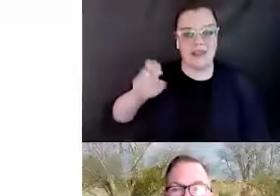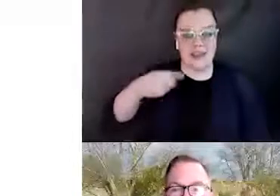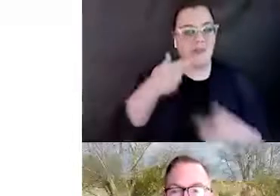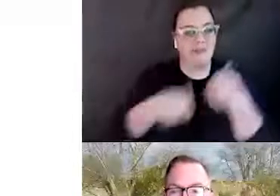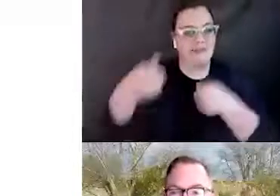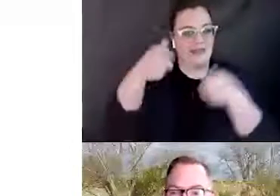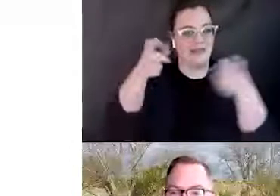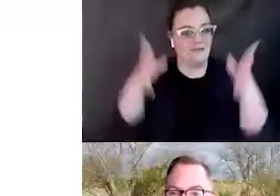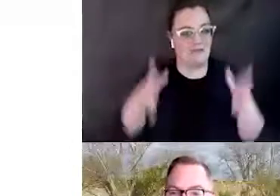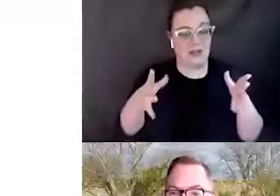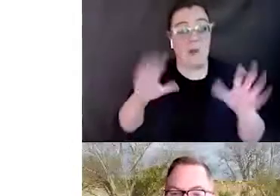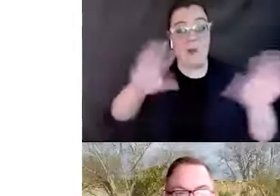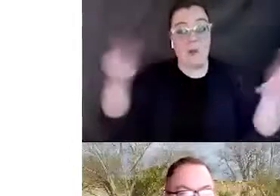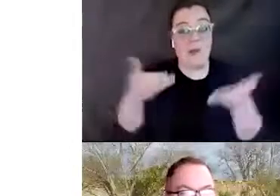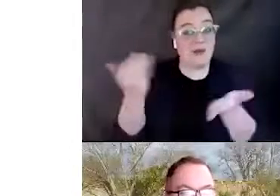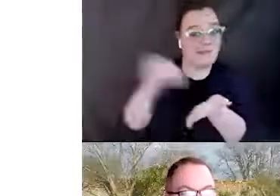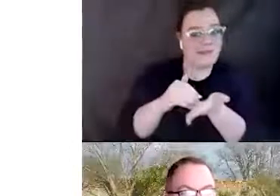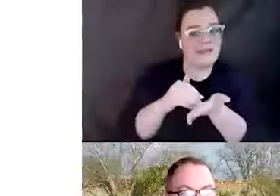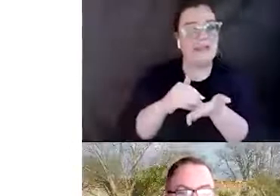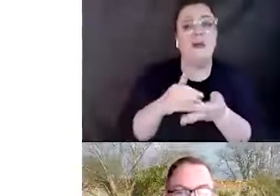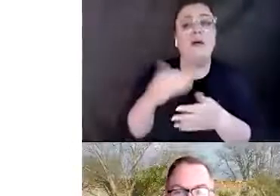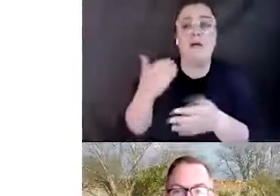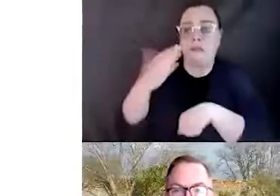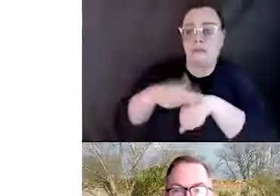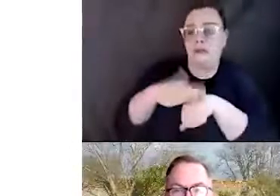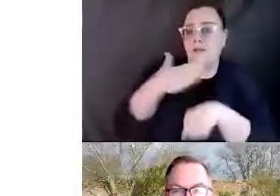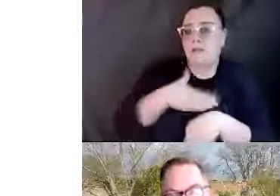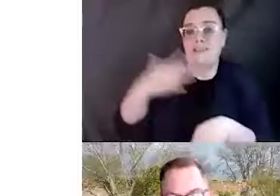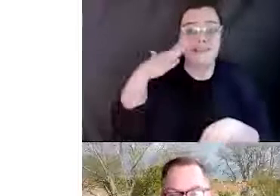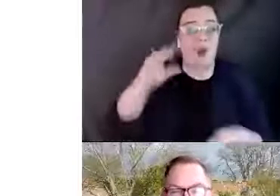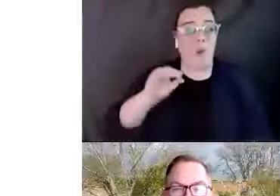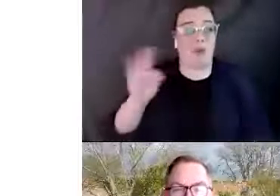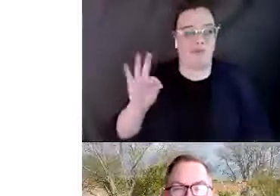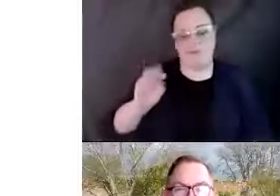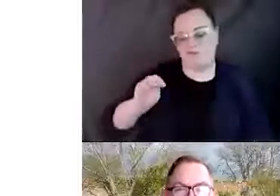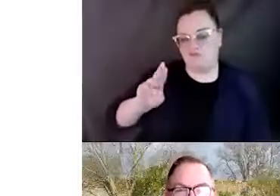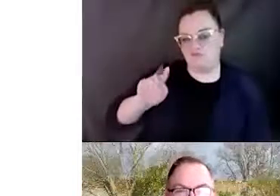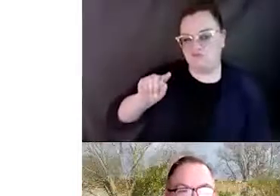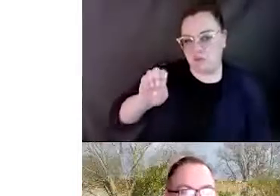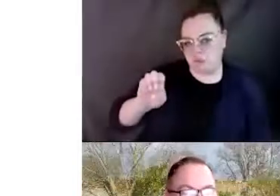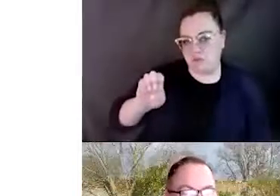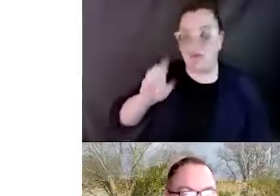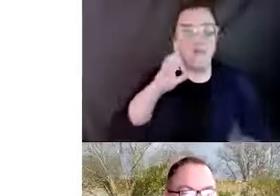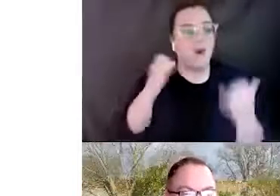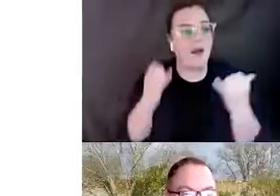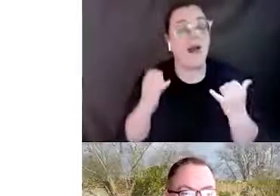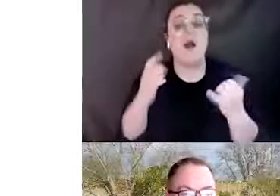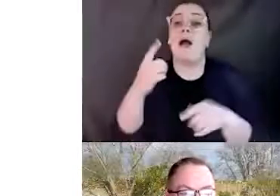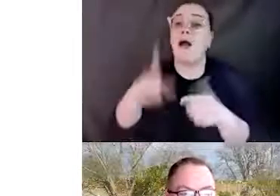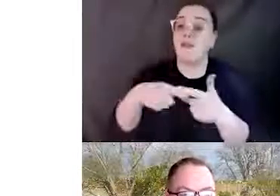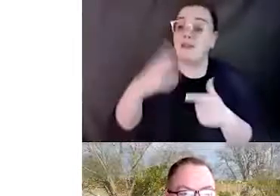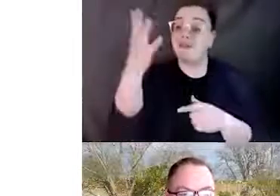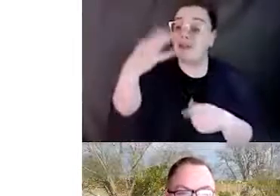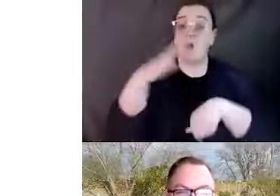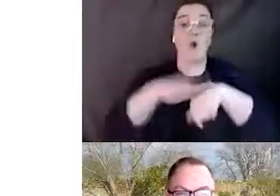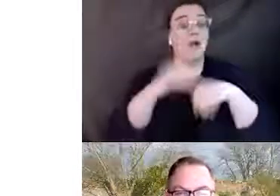keep your sound muted when you're not speaking. Keep your camera on if you like, so we can feel like we're all together,